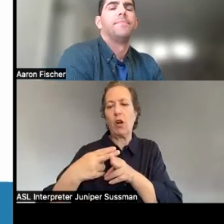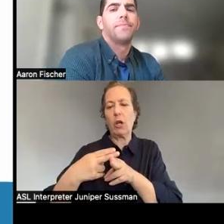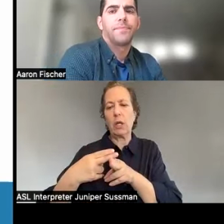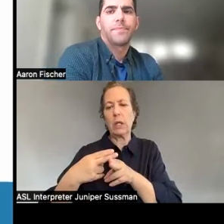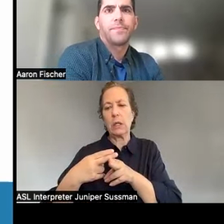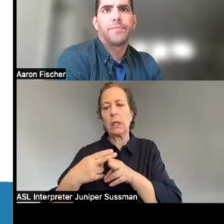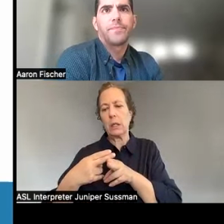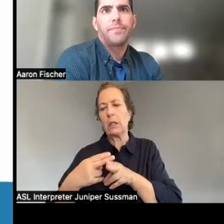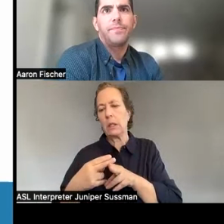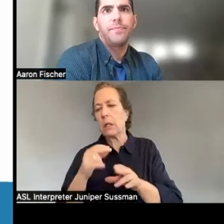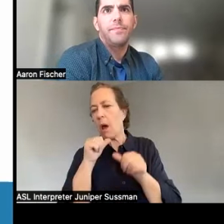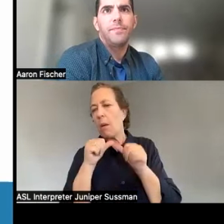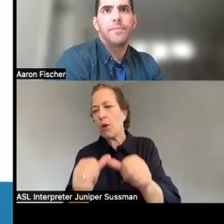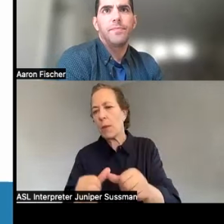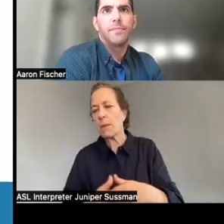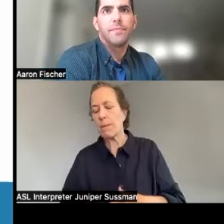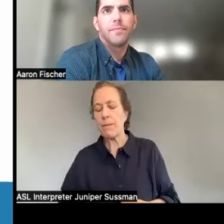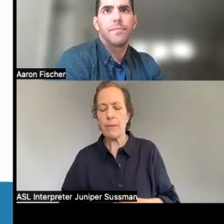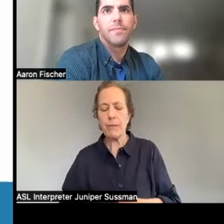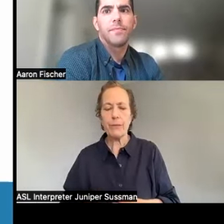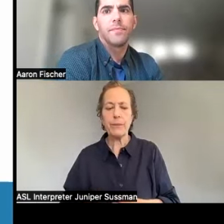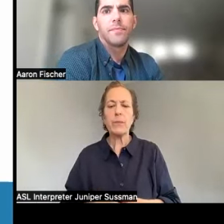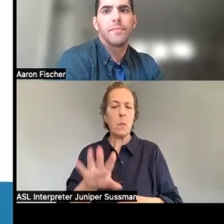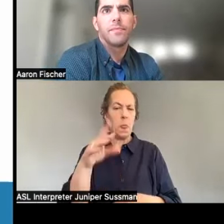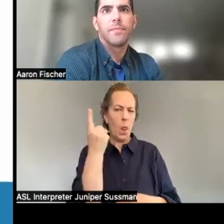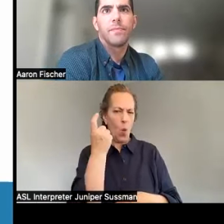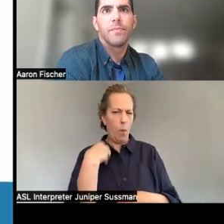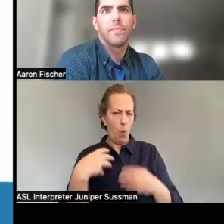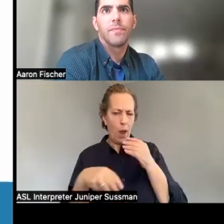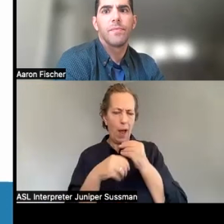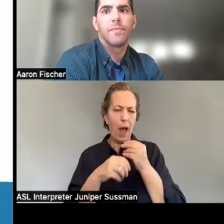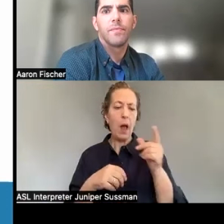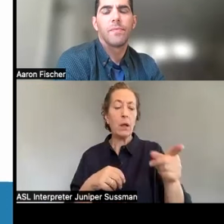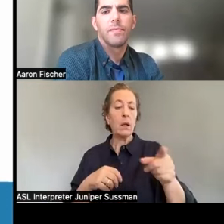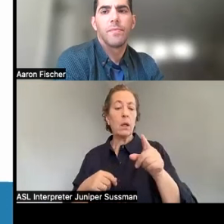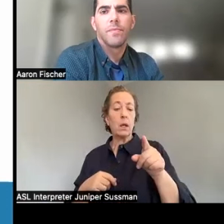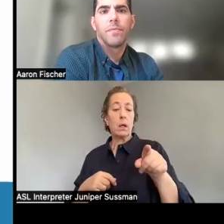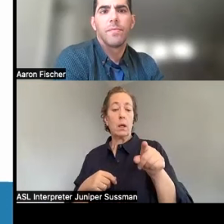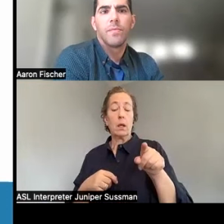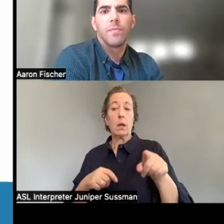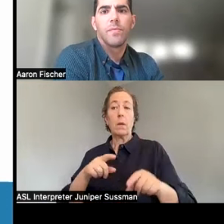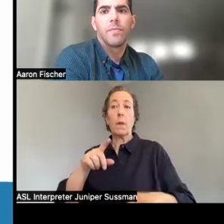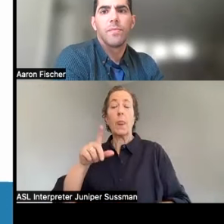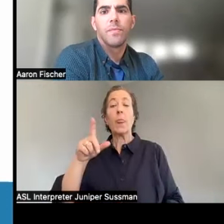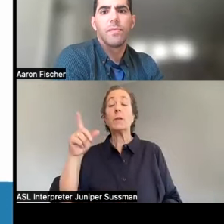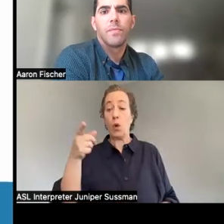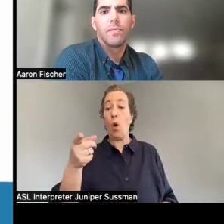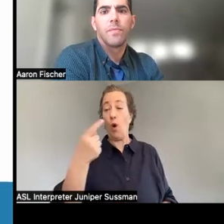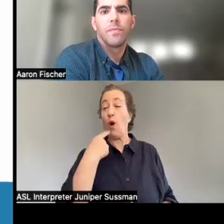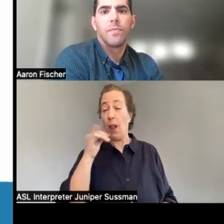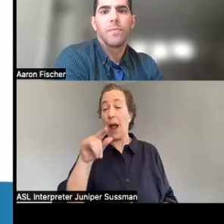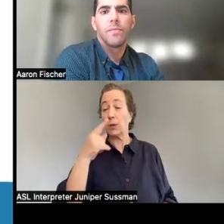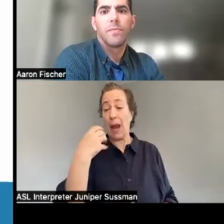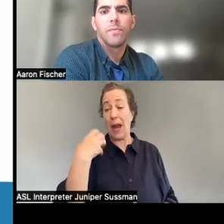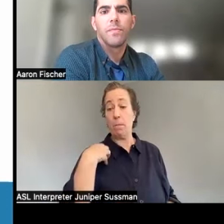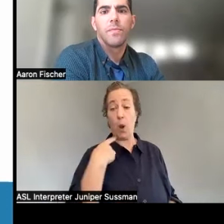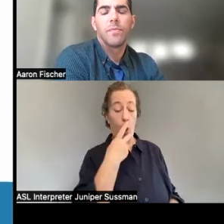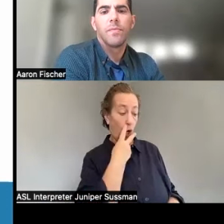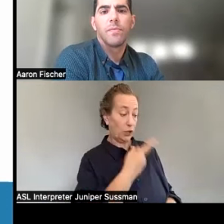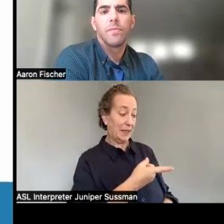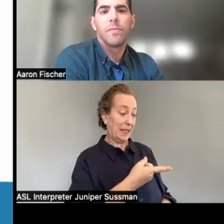thing I would say here is, although the employer's aware of her diagnosis,